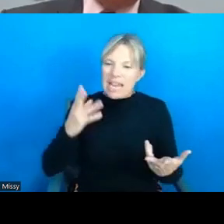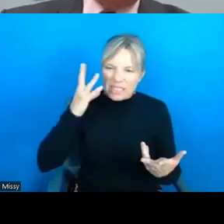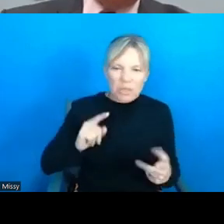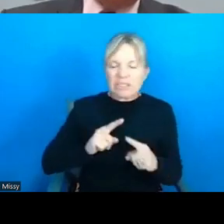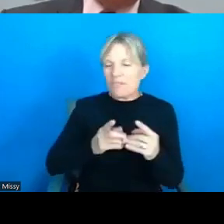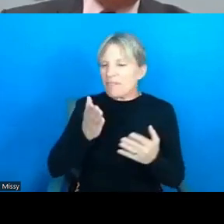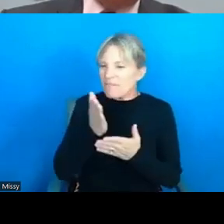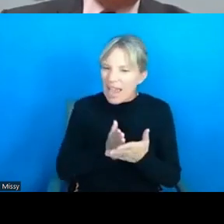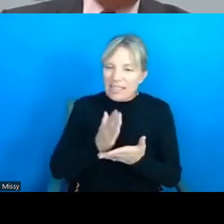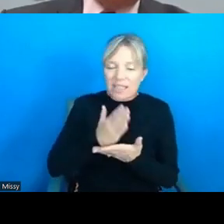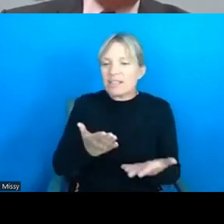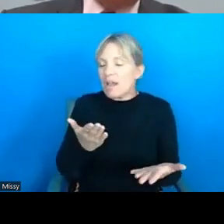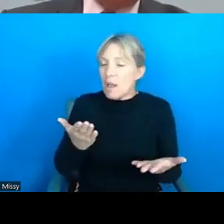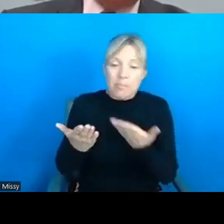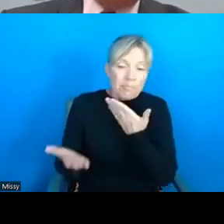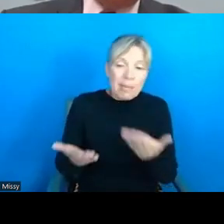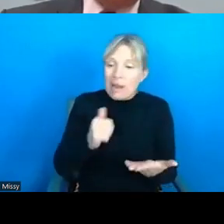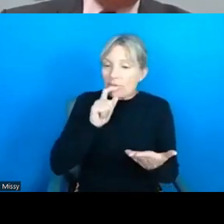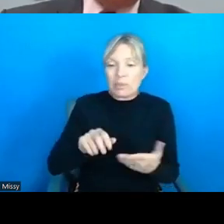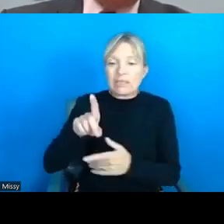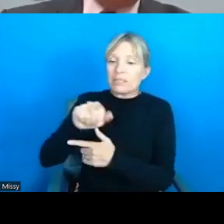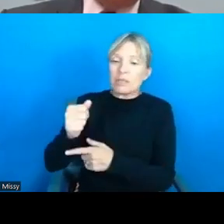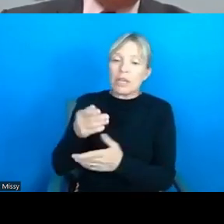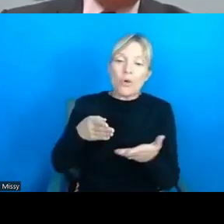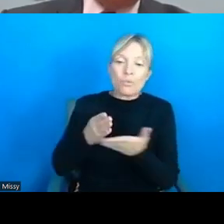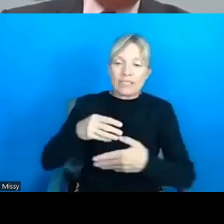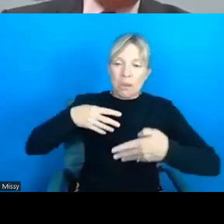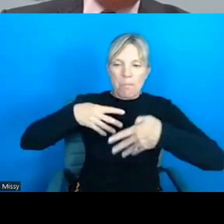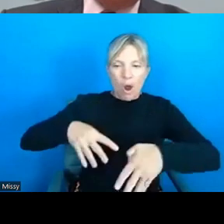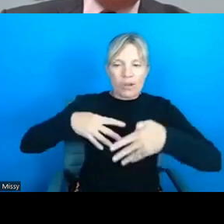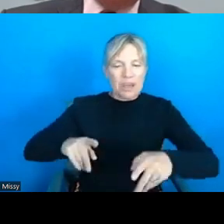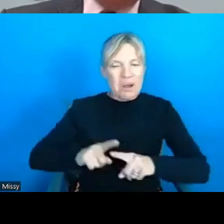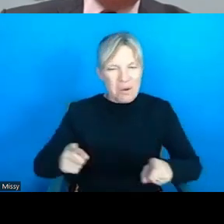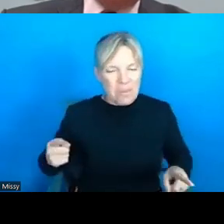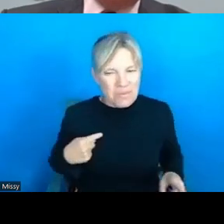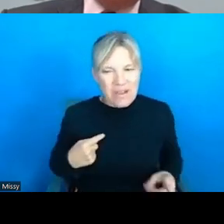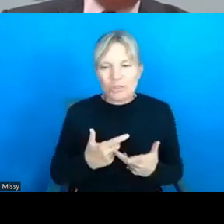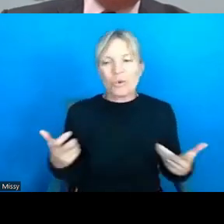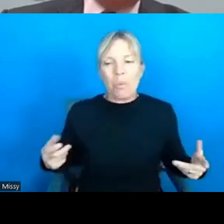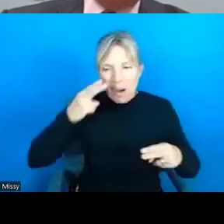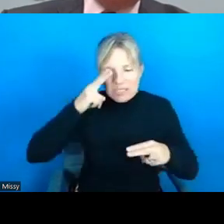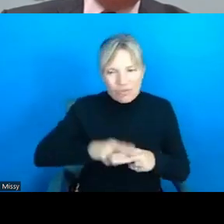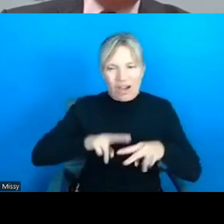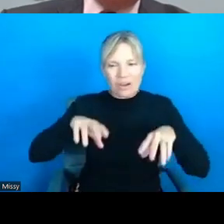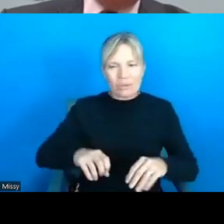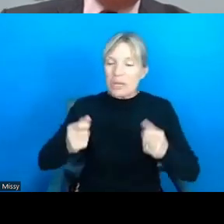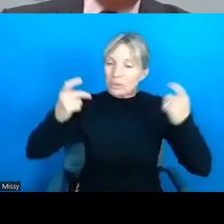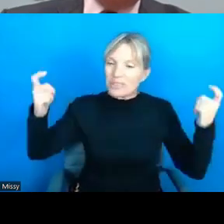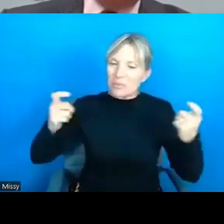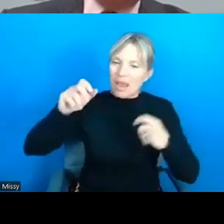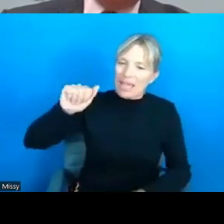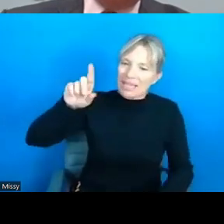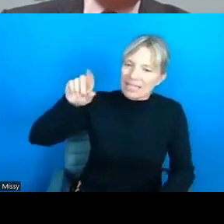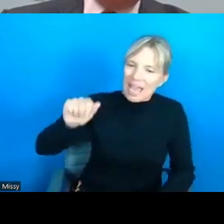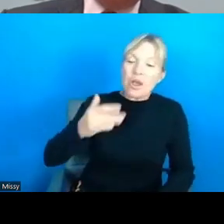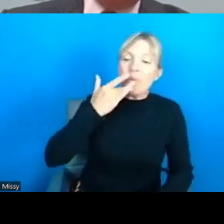like that. And maybe it doesn't have to be a disability rights march, although we've always had a great deal of fun doing them to celebrate the ADA